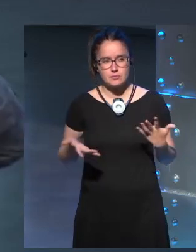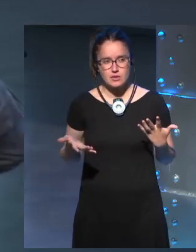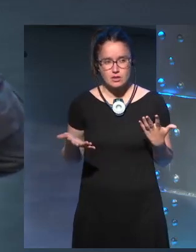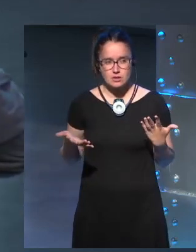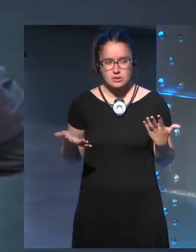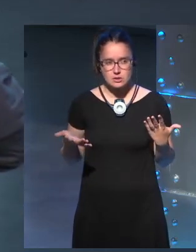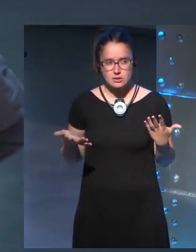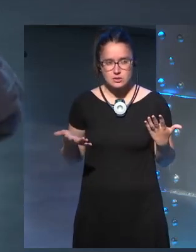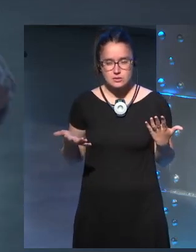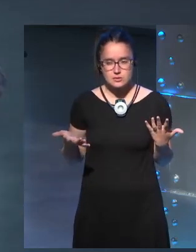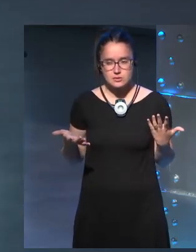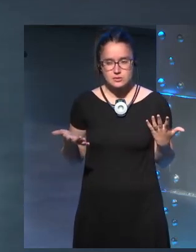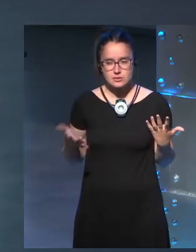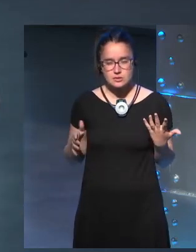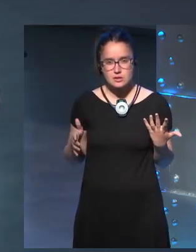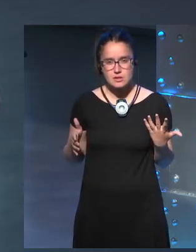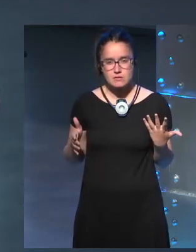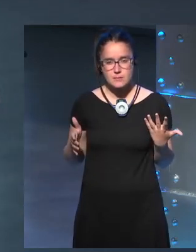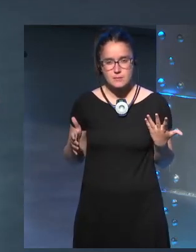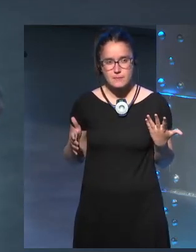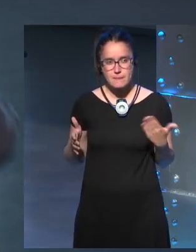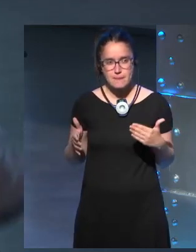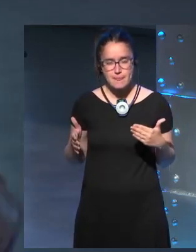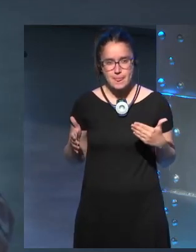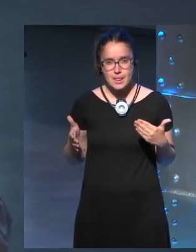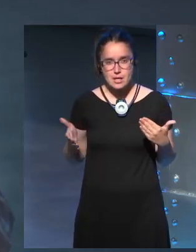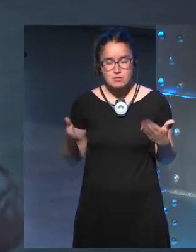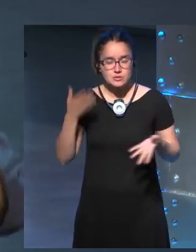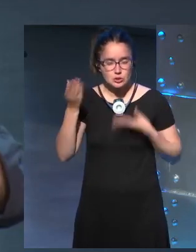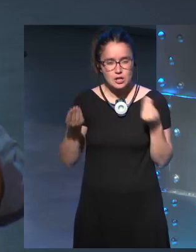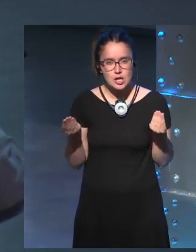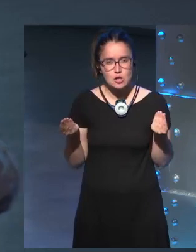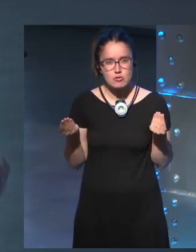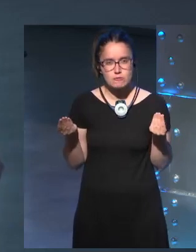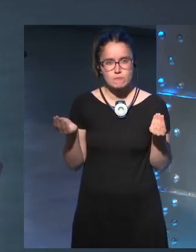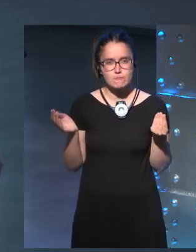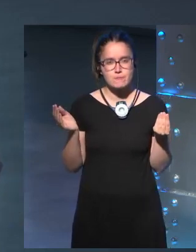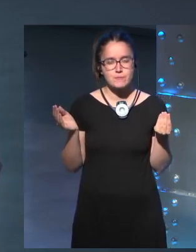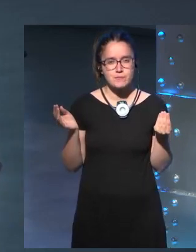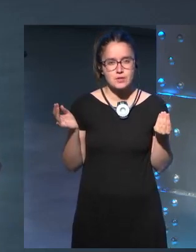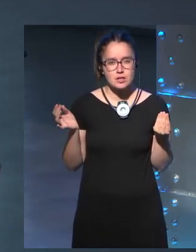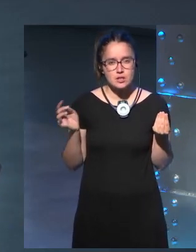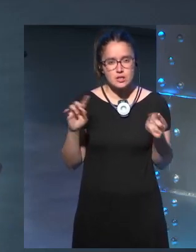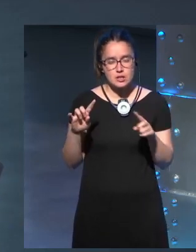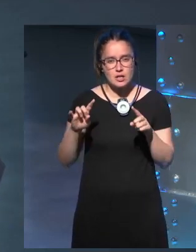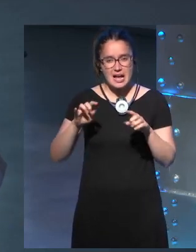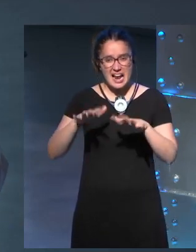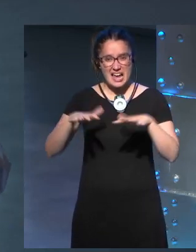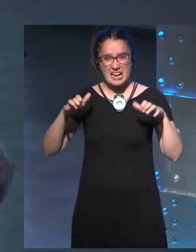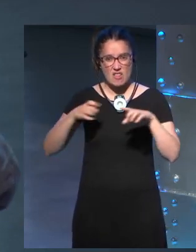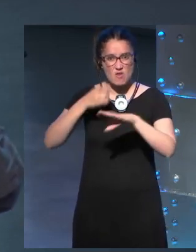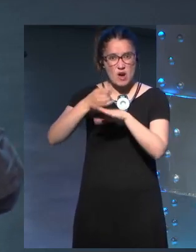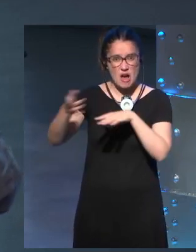he jumped into the crowd and nearly killed someone? You can find this on YouTube if you've not seen it.